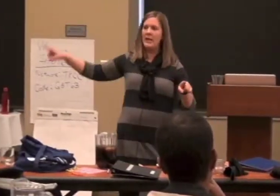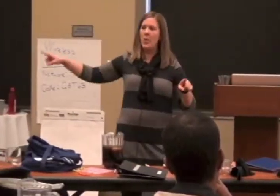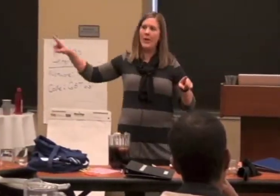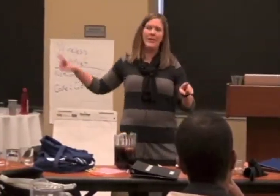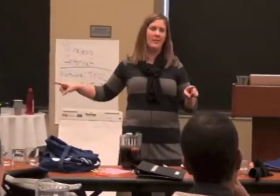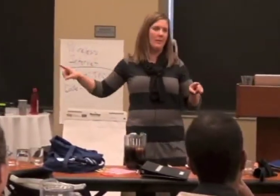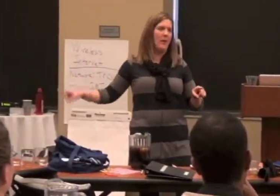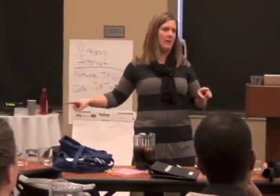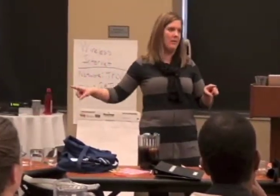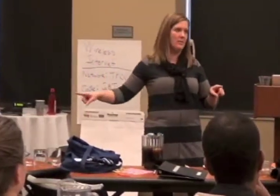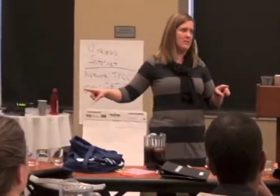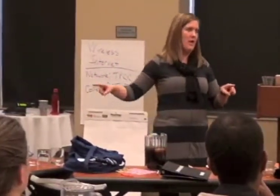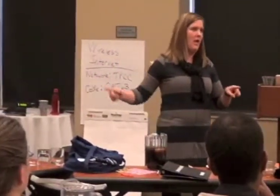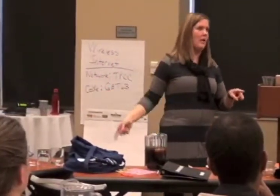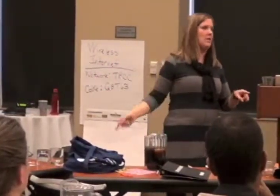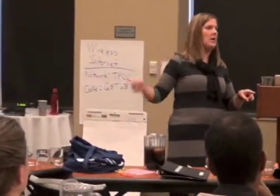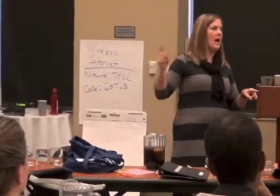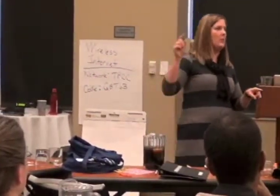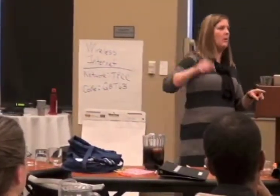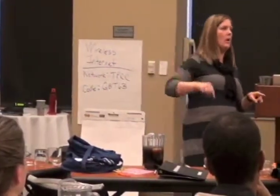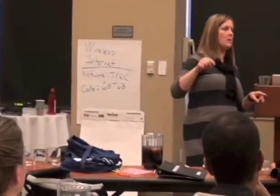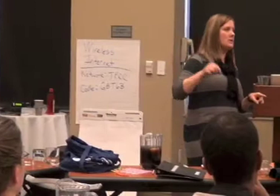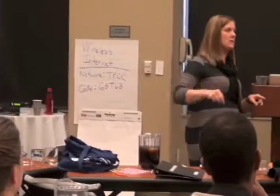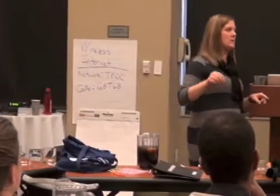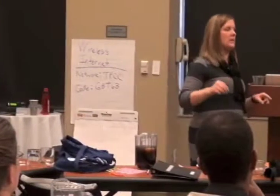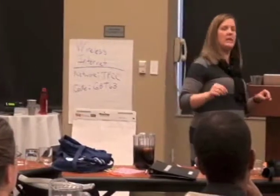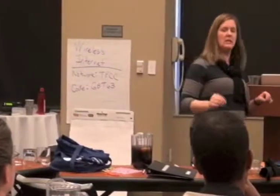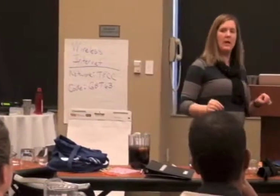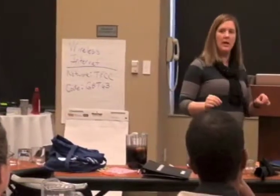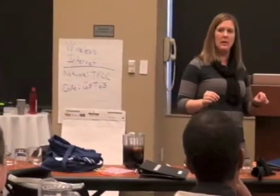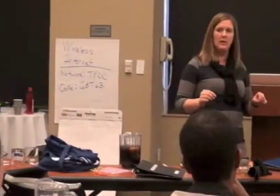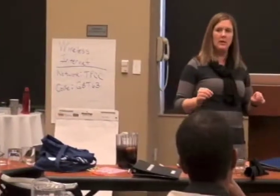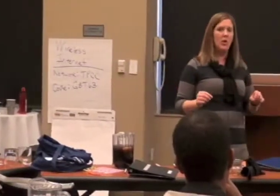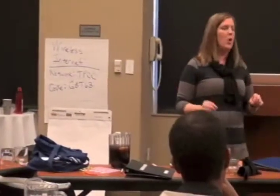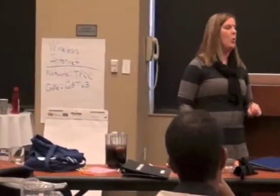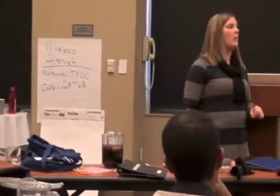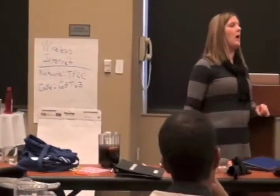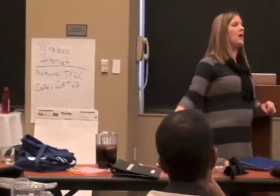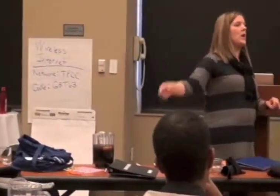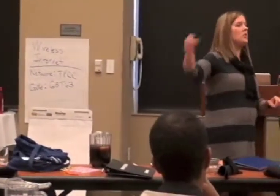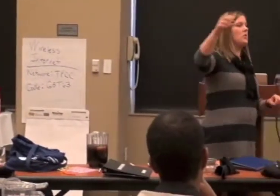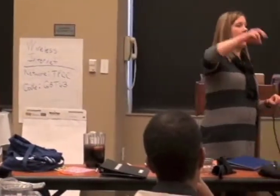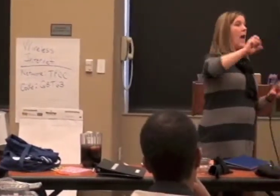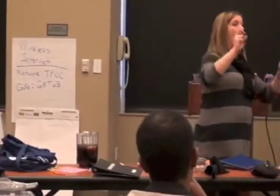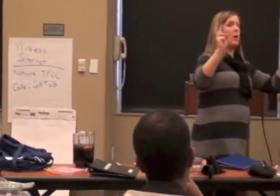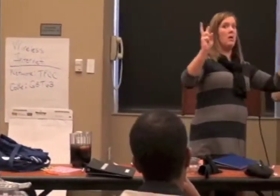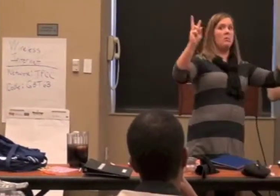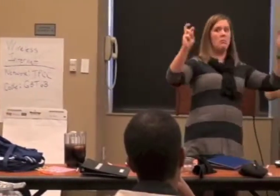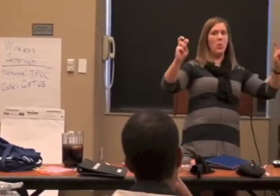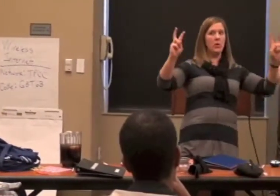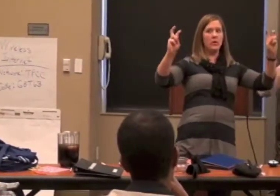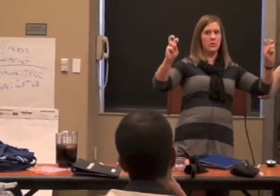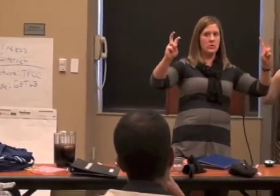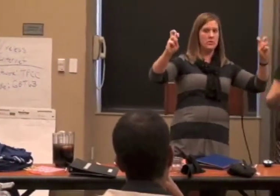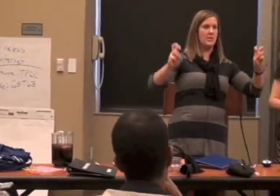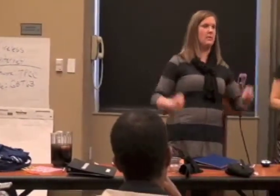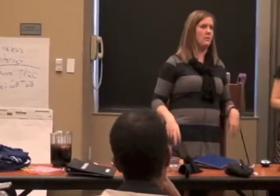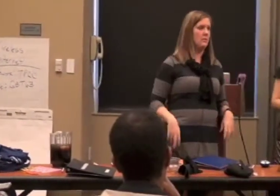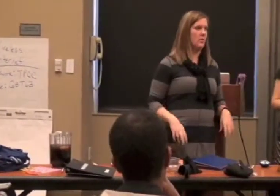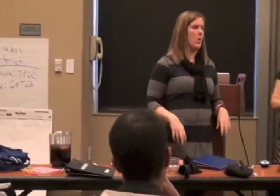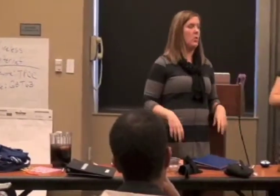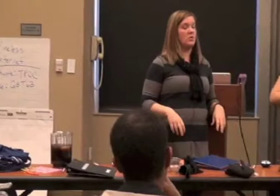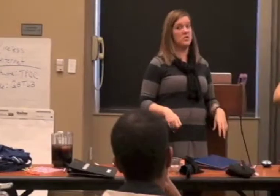not equate independence. Anytime we want a skill to be independent, we want to go to that more